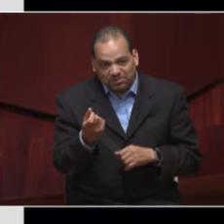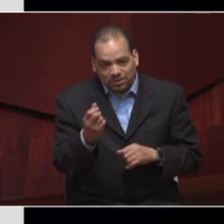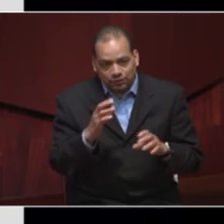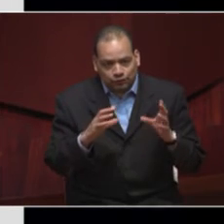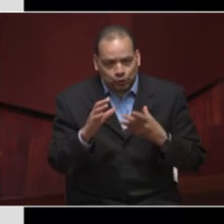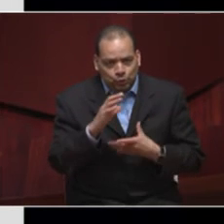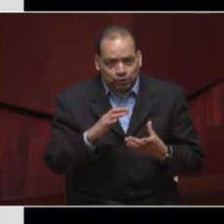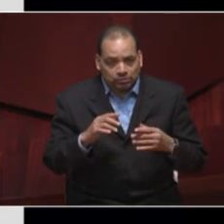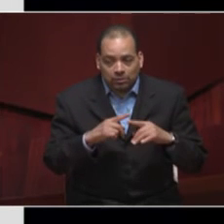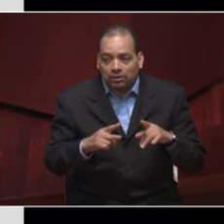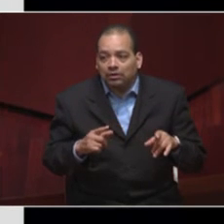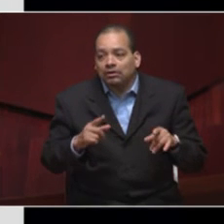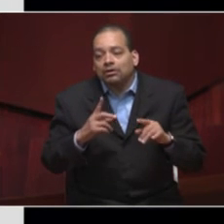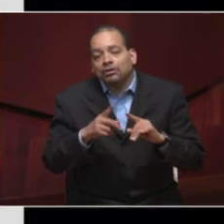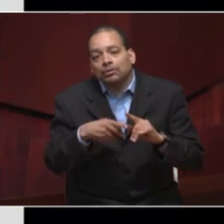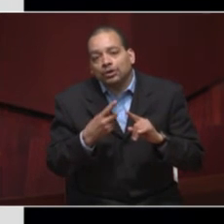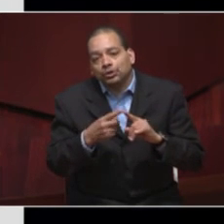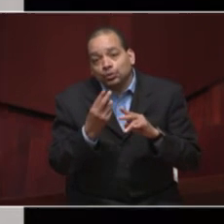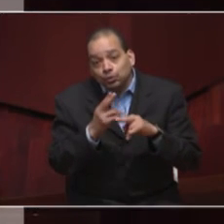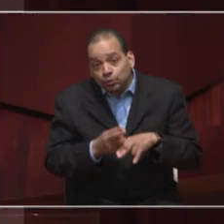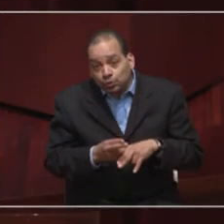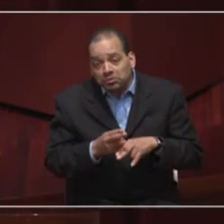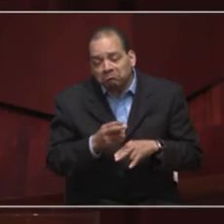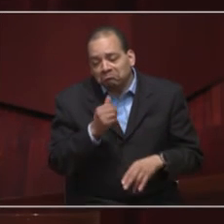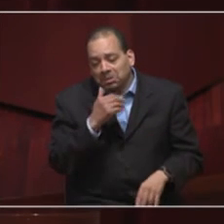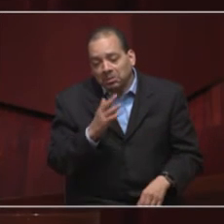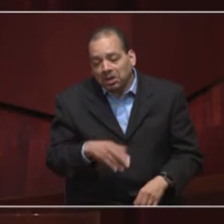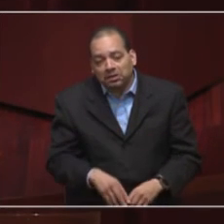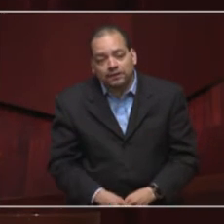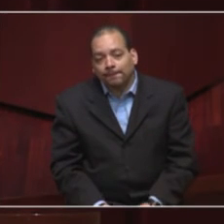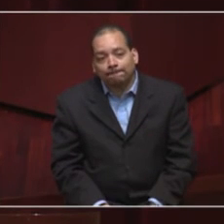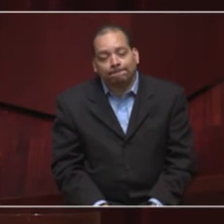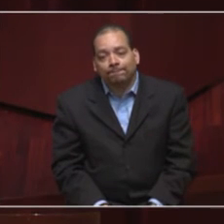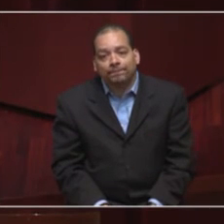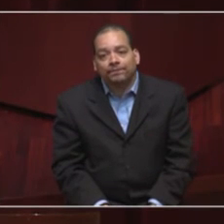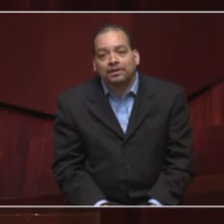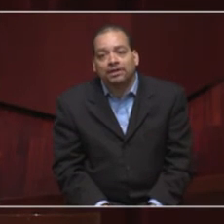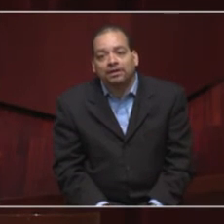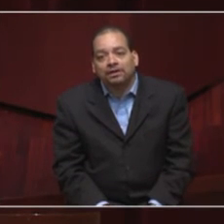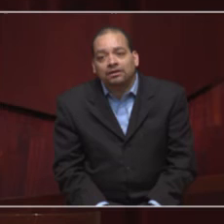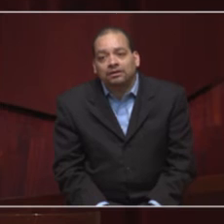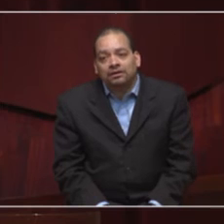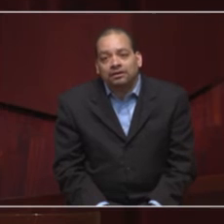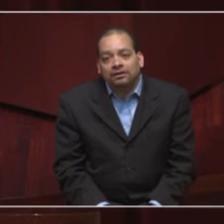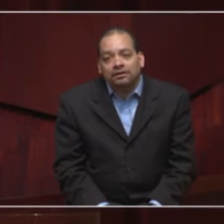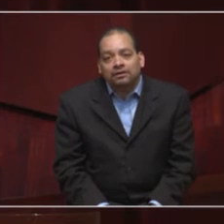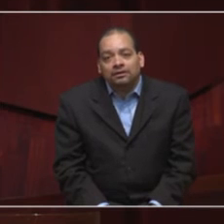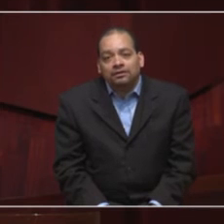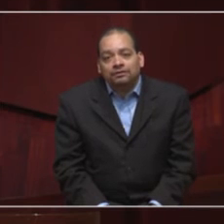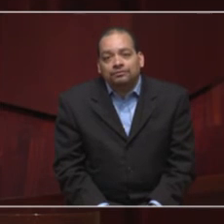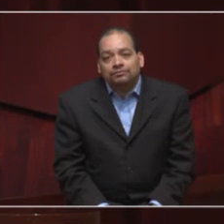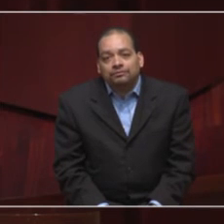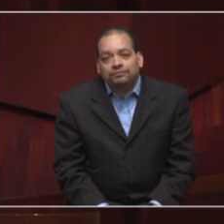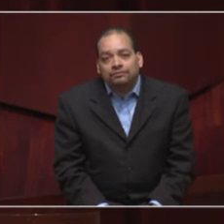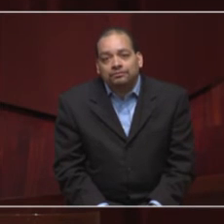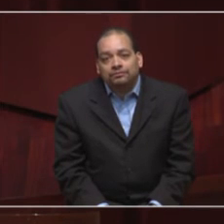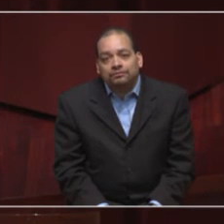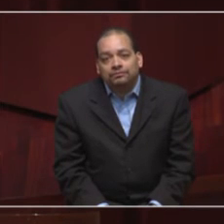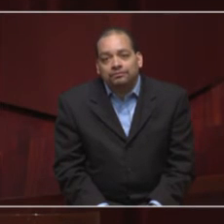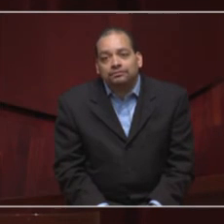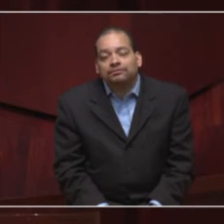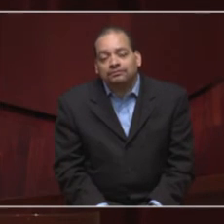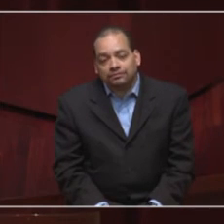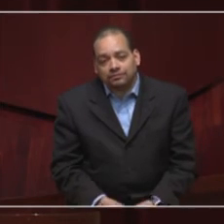confusing at first, but once you get used to it, it's not so bad. But along with that, there are two ways of going through